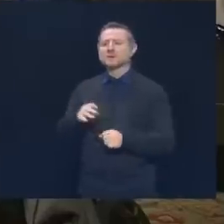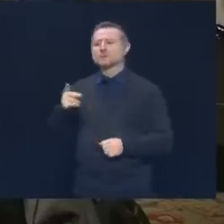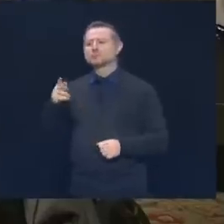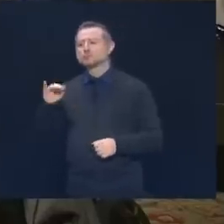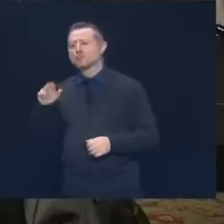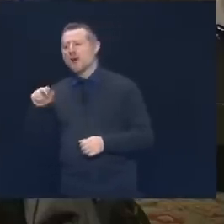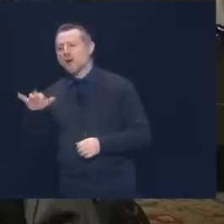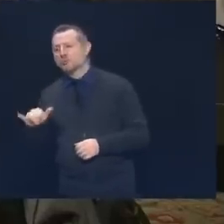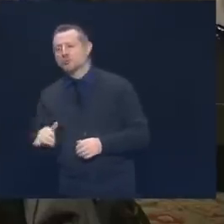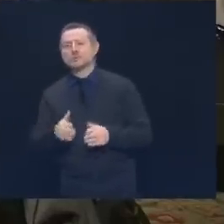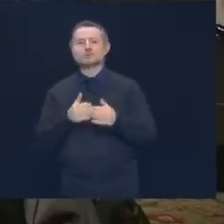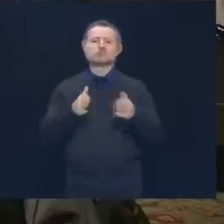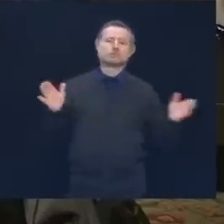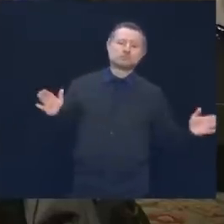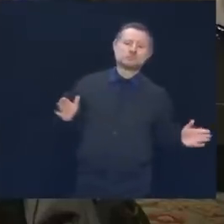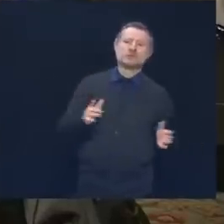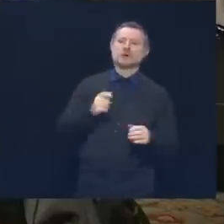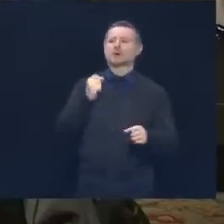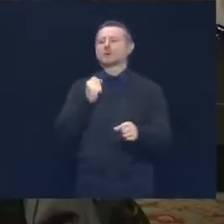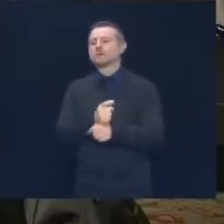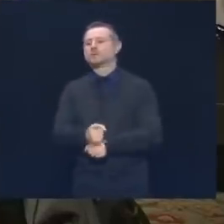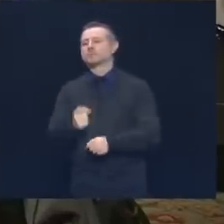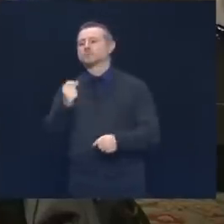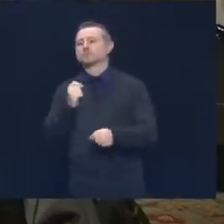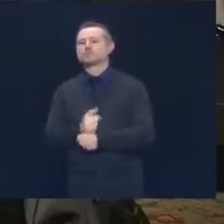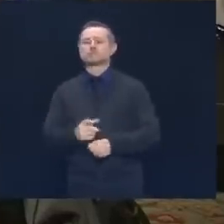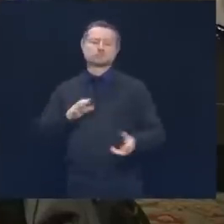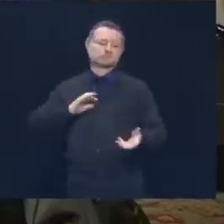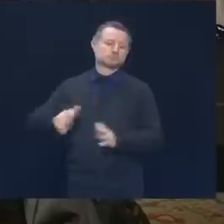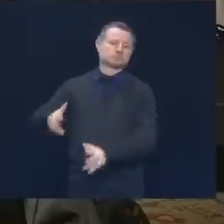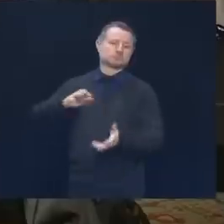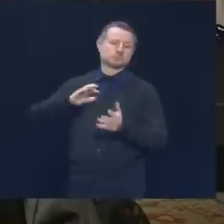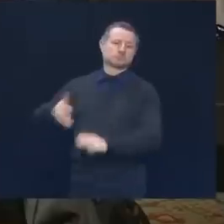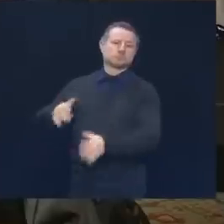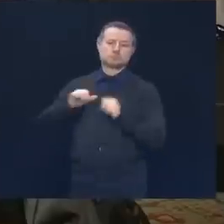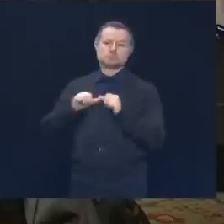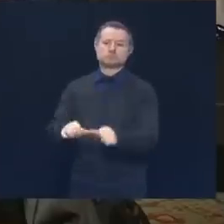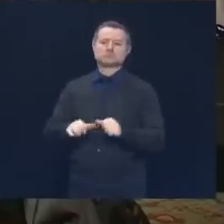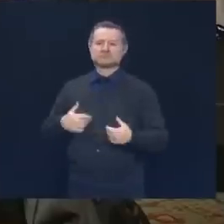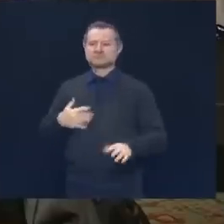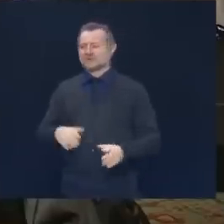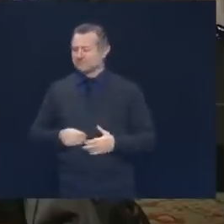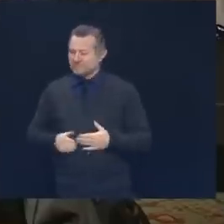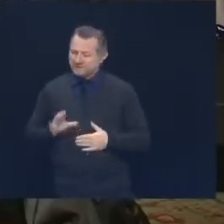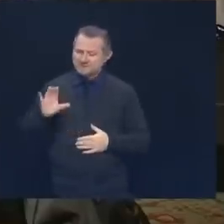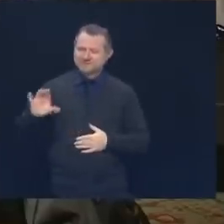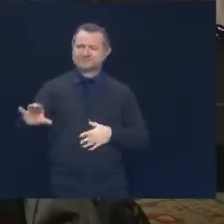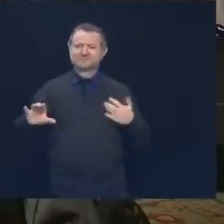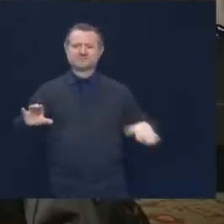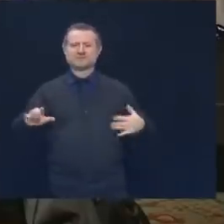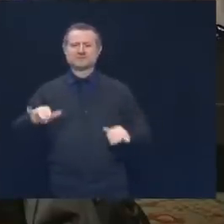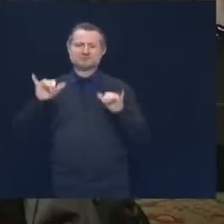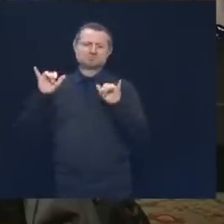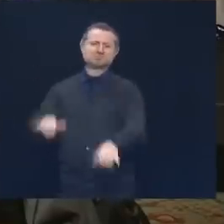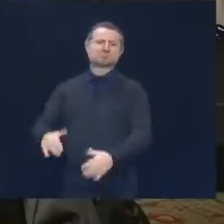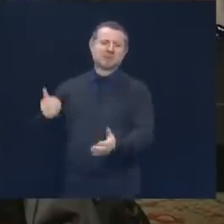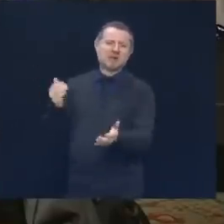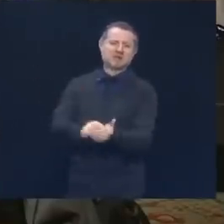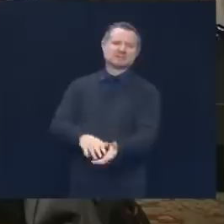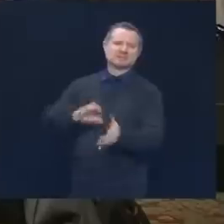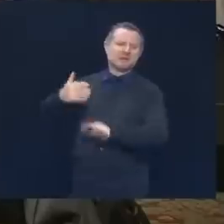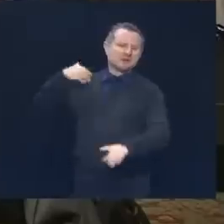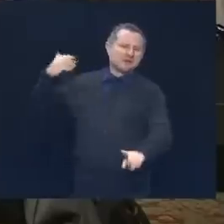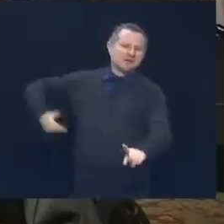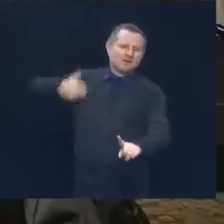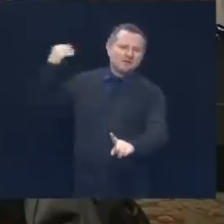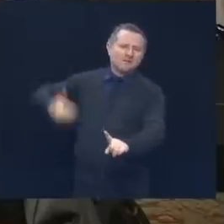City Board of Elections has a different excuse for their management failures. The state did provide additional funding. They failed again, as they do on a regular basis, as the